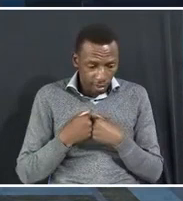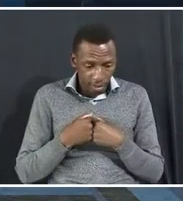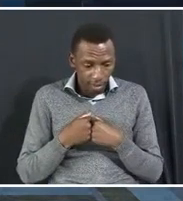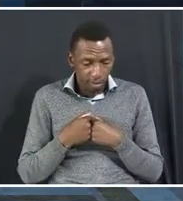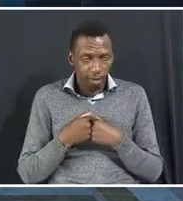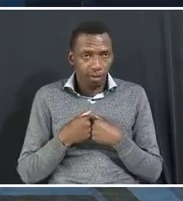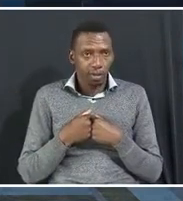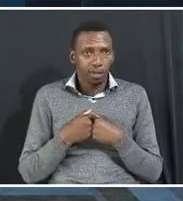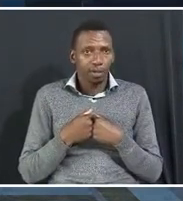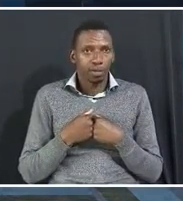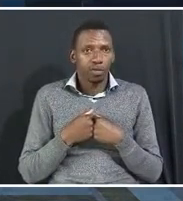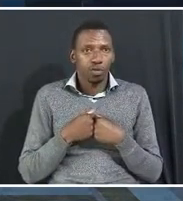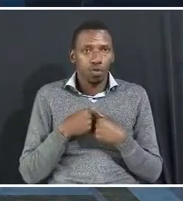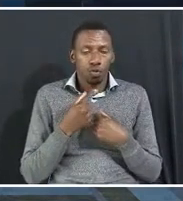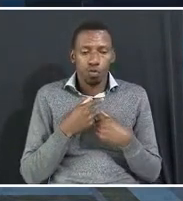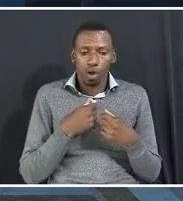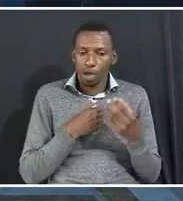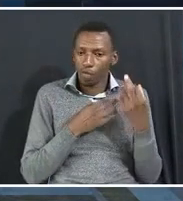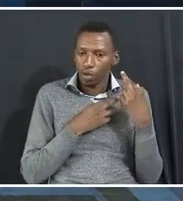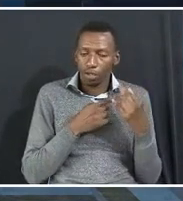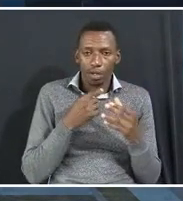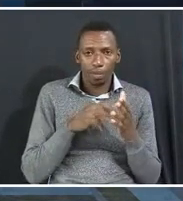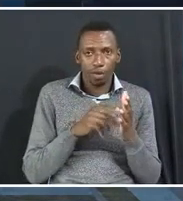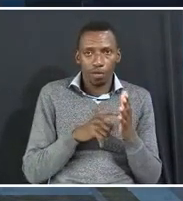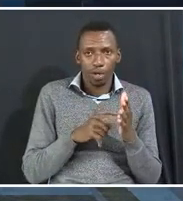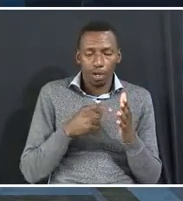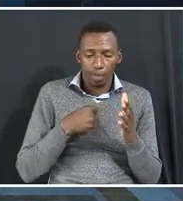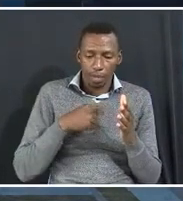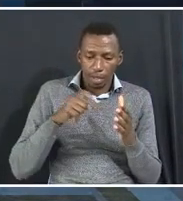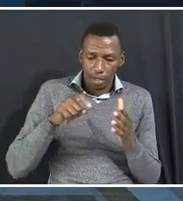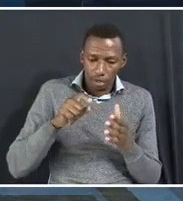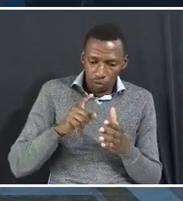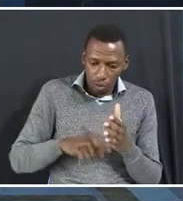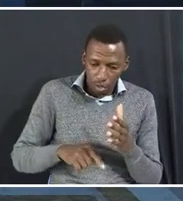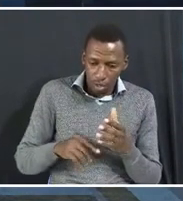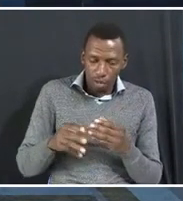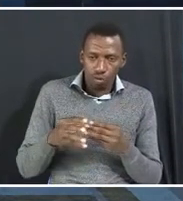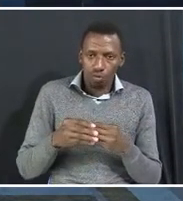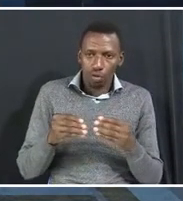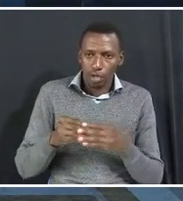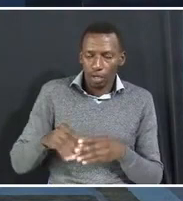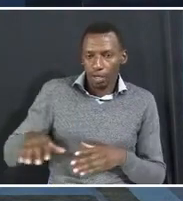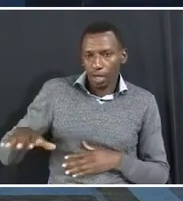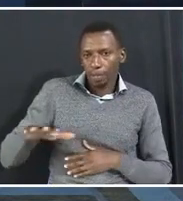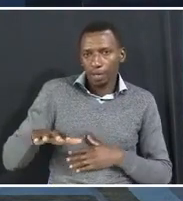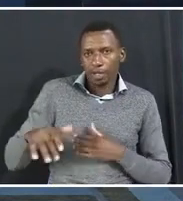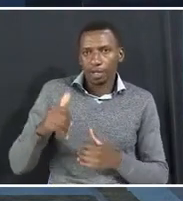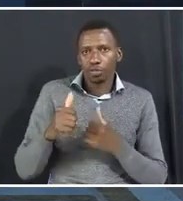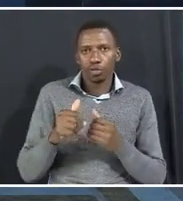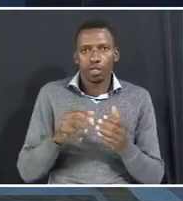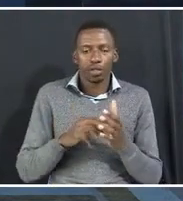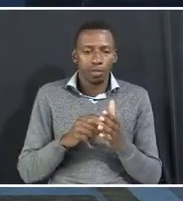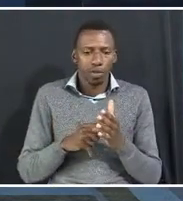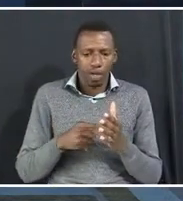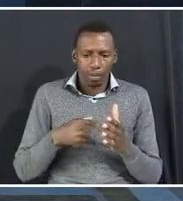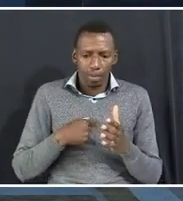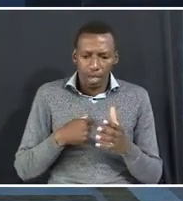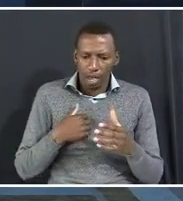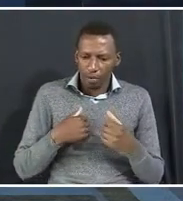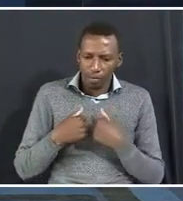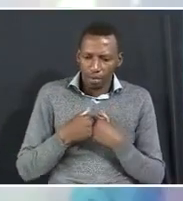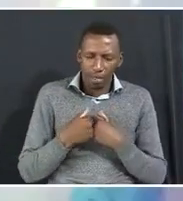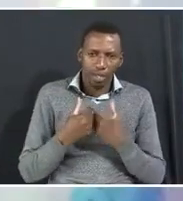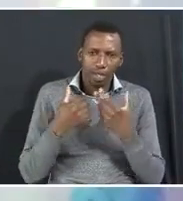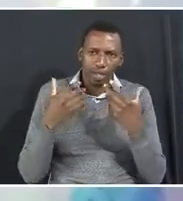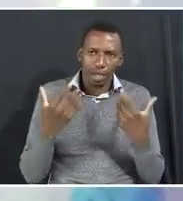that responsibility, that I need to create a presence. And the creating a presence means, how vulnerable am I?